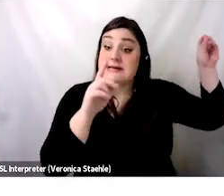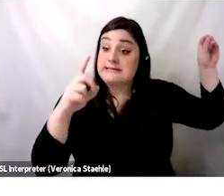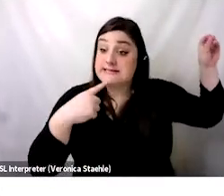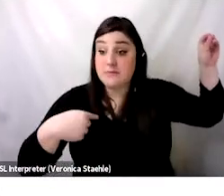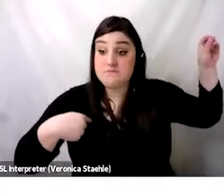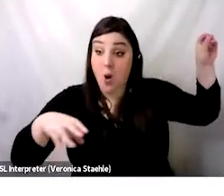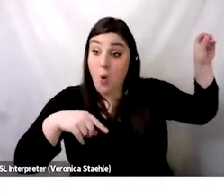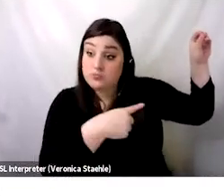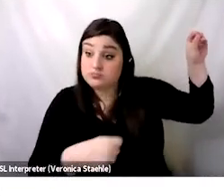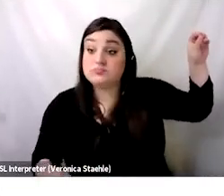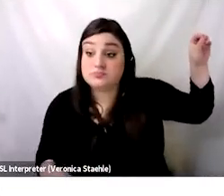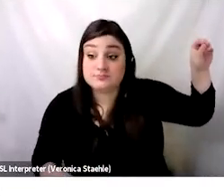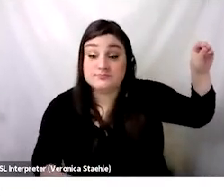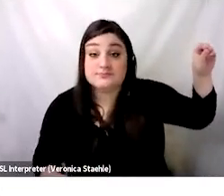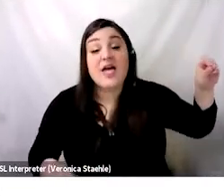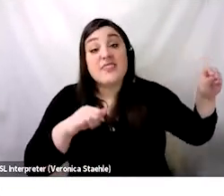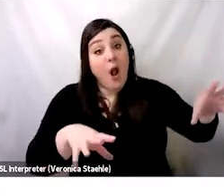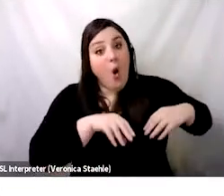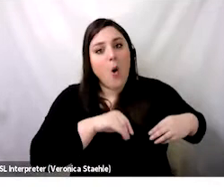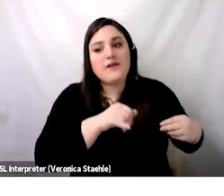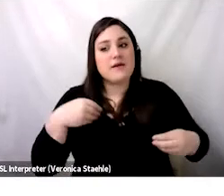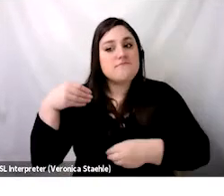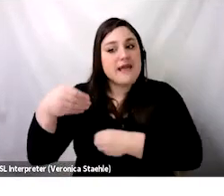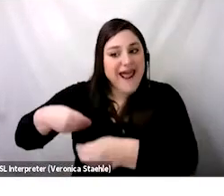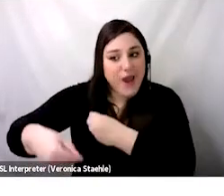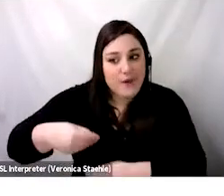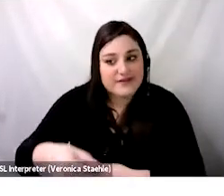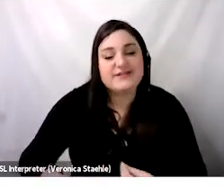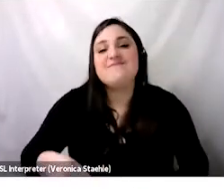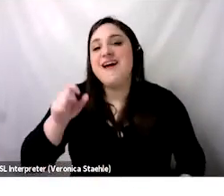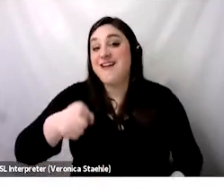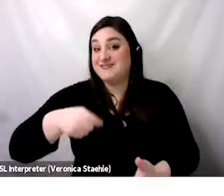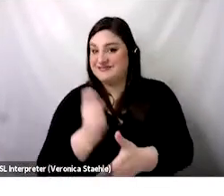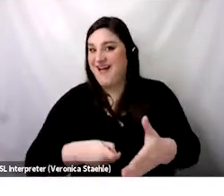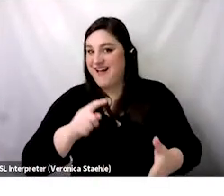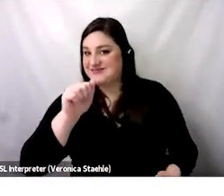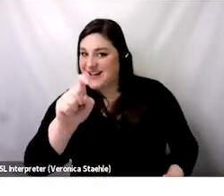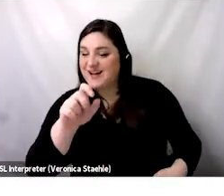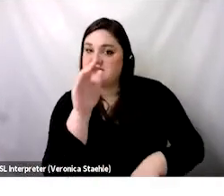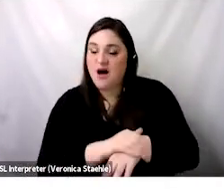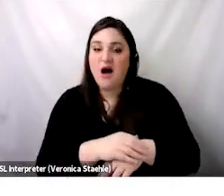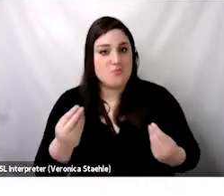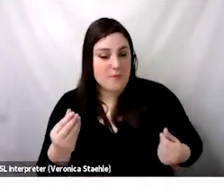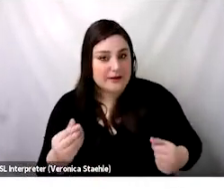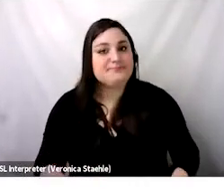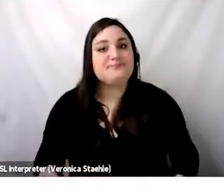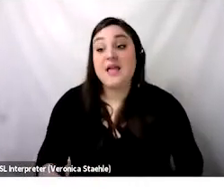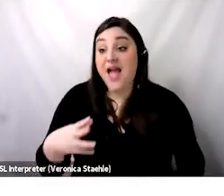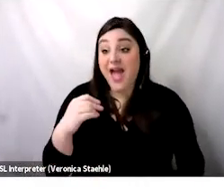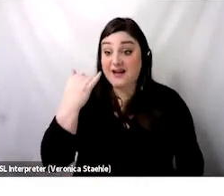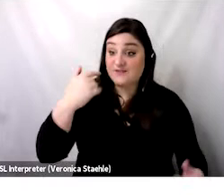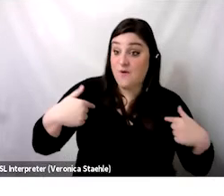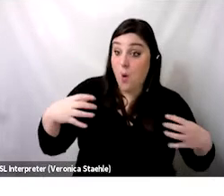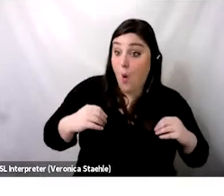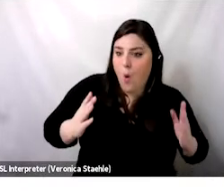Ownership is inherited, subject to taxes, and that owners have all rights. Whereas